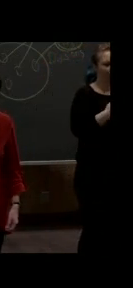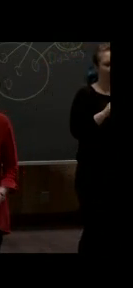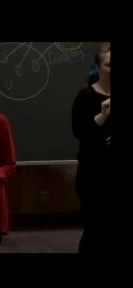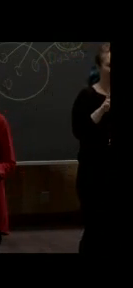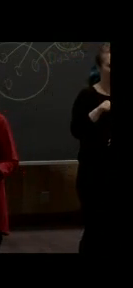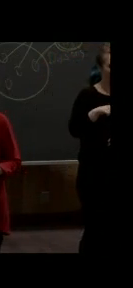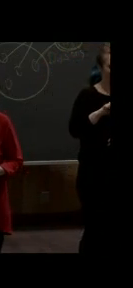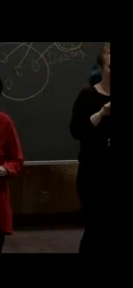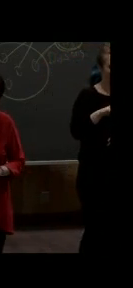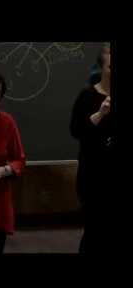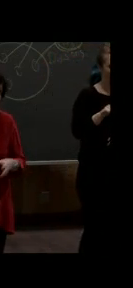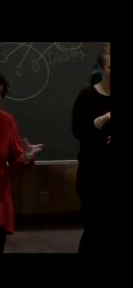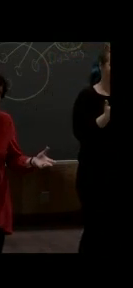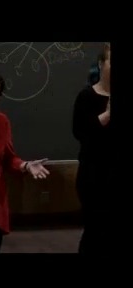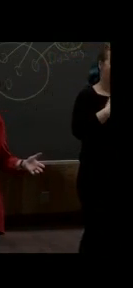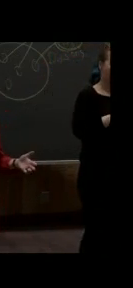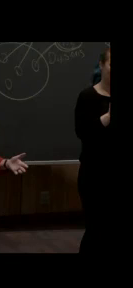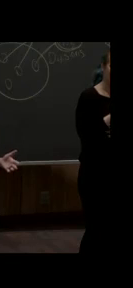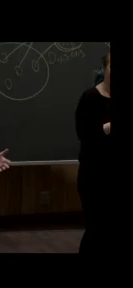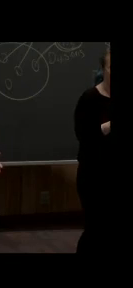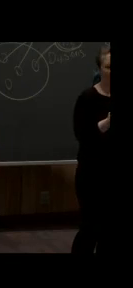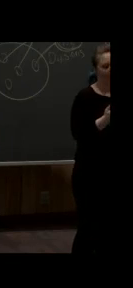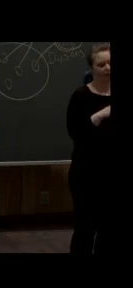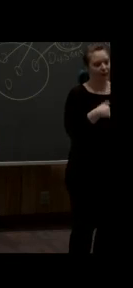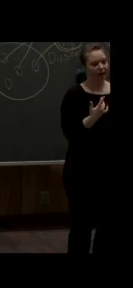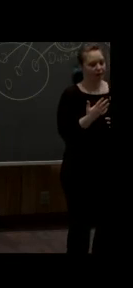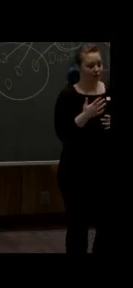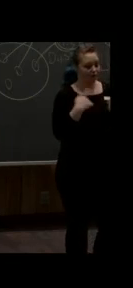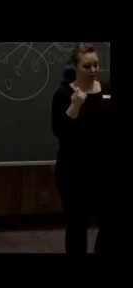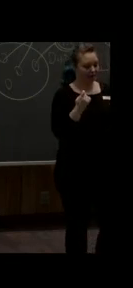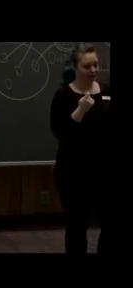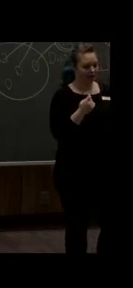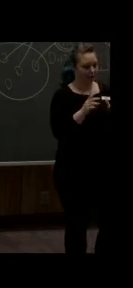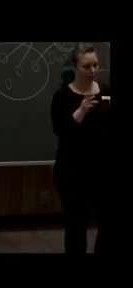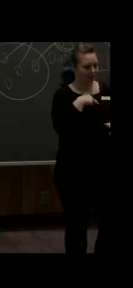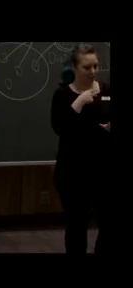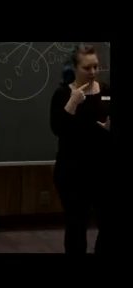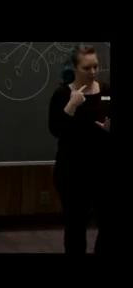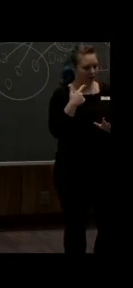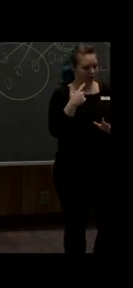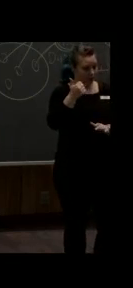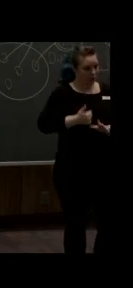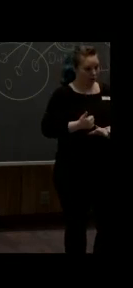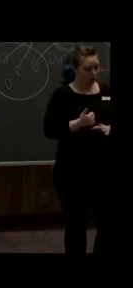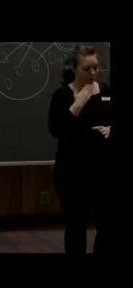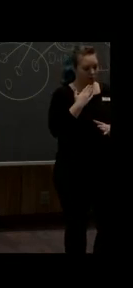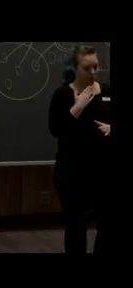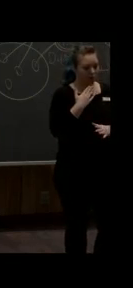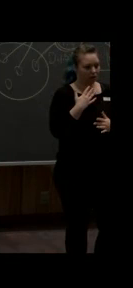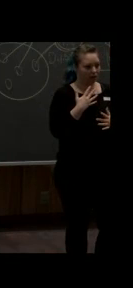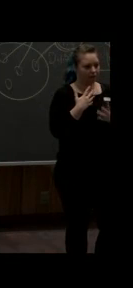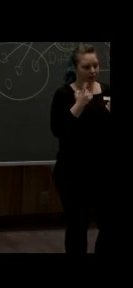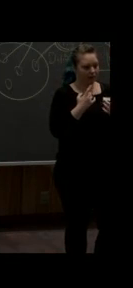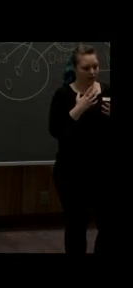that. When we won Country of the Year 2017, which was announced here in January, we